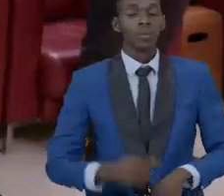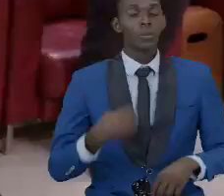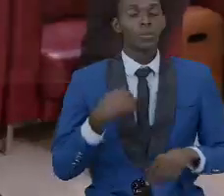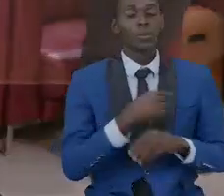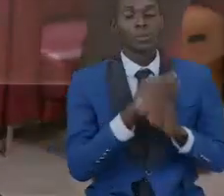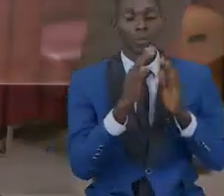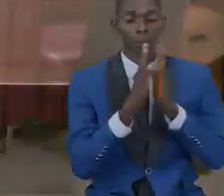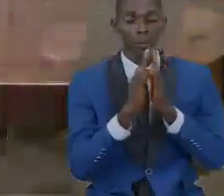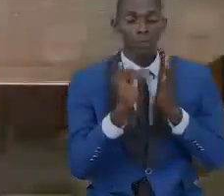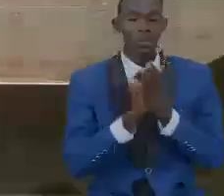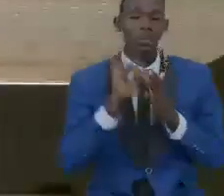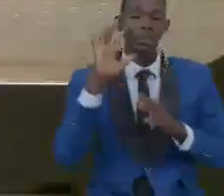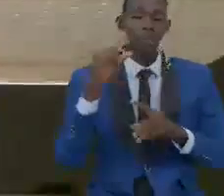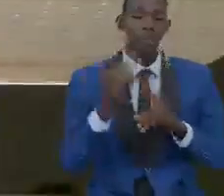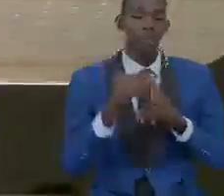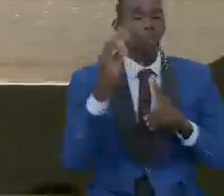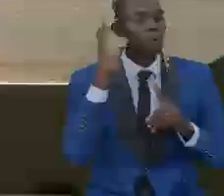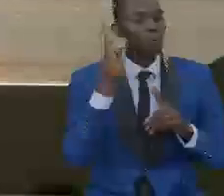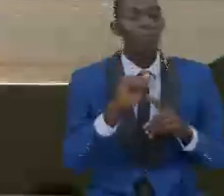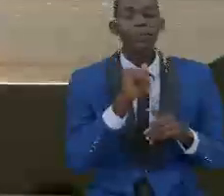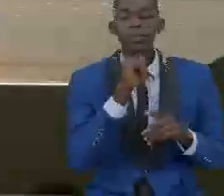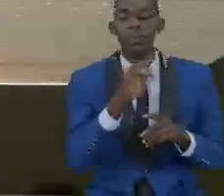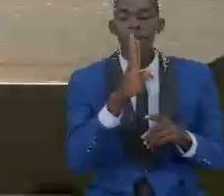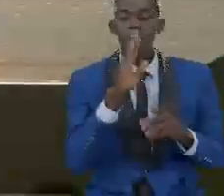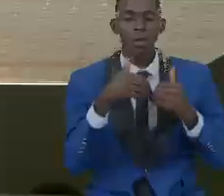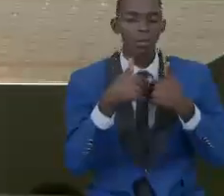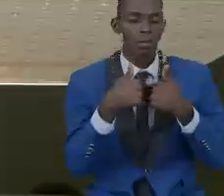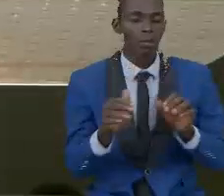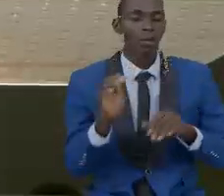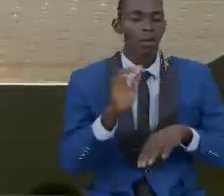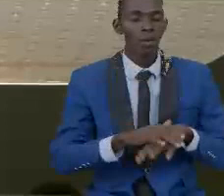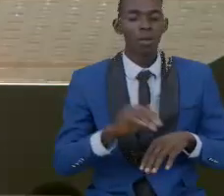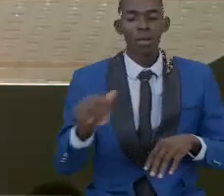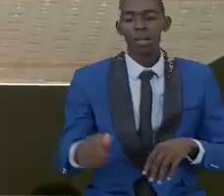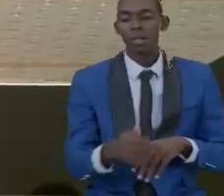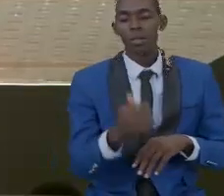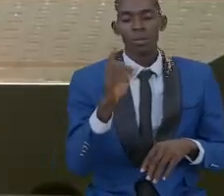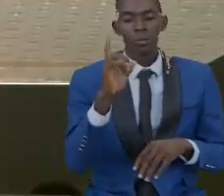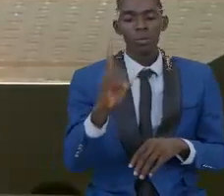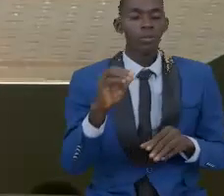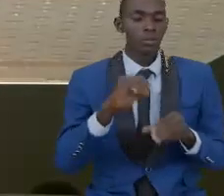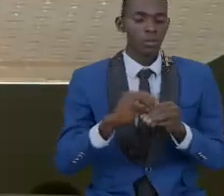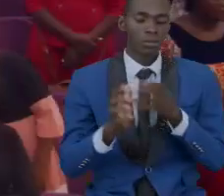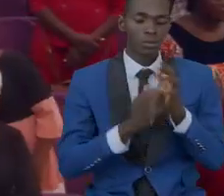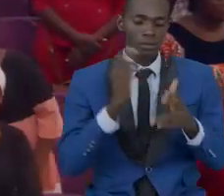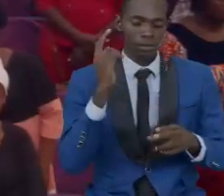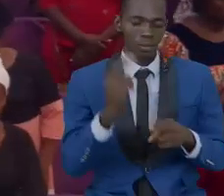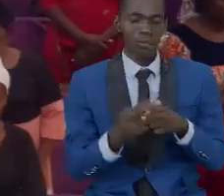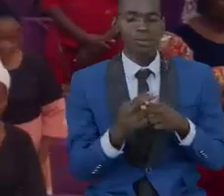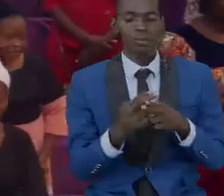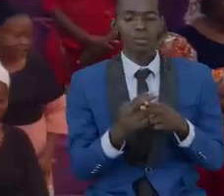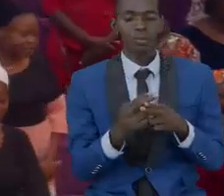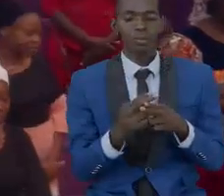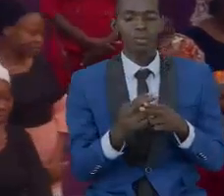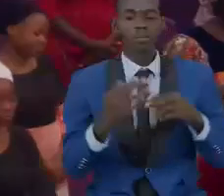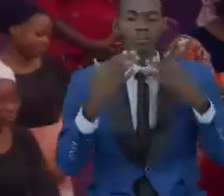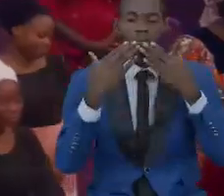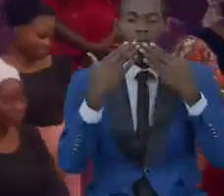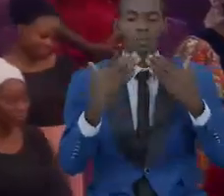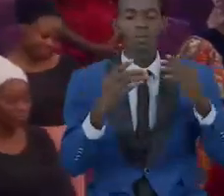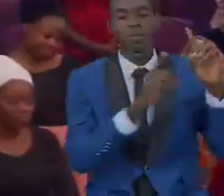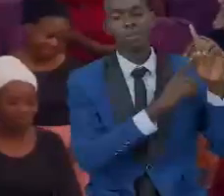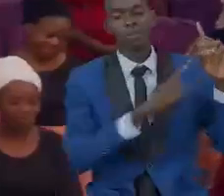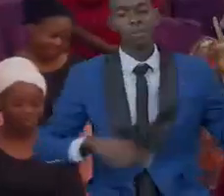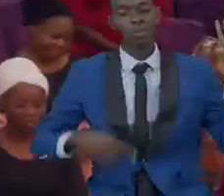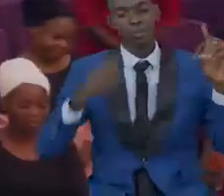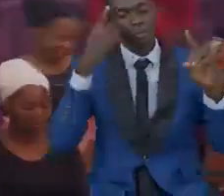that your words will not be lost on anyone in Jesus name thank you Lord